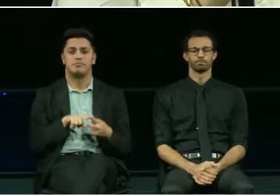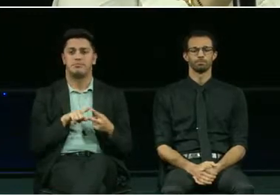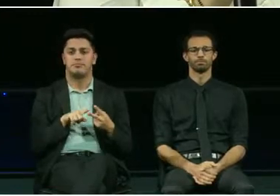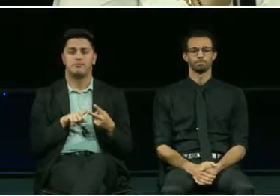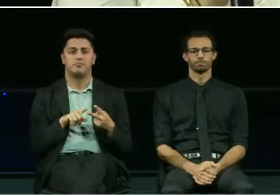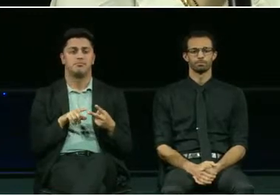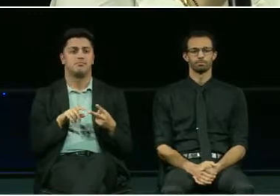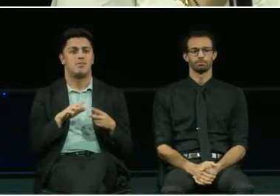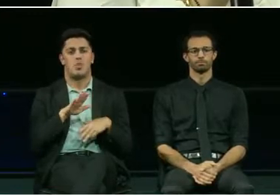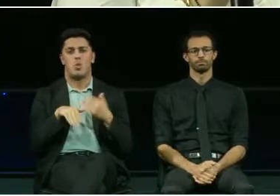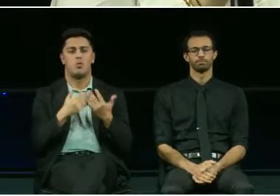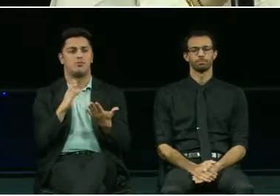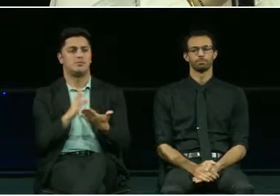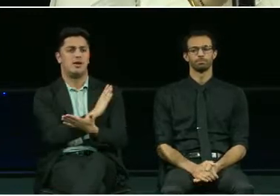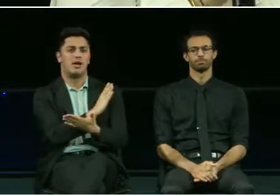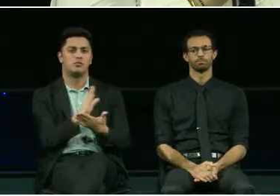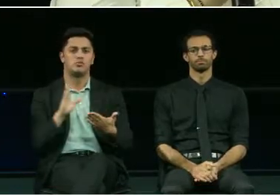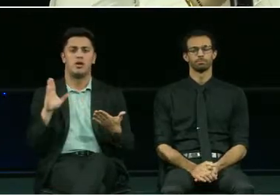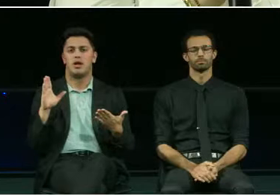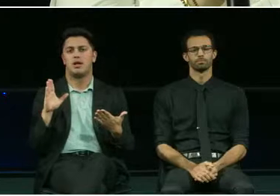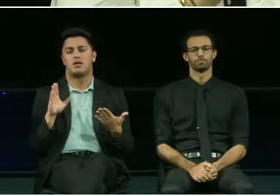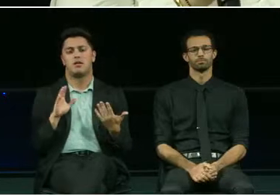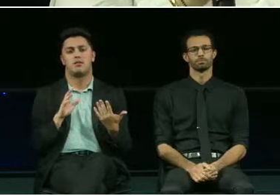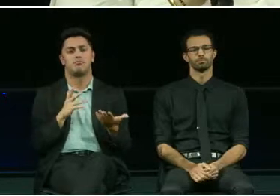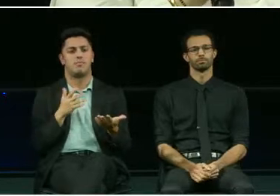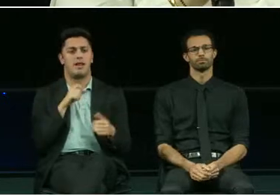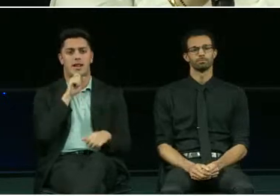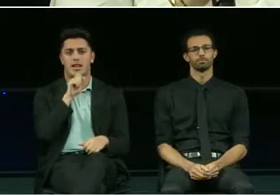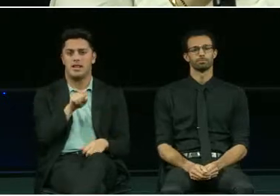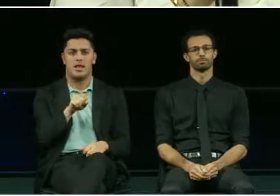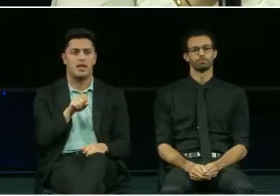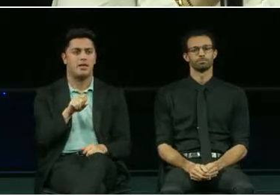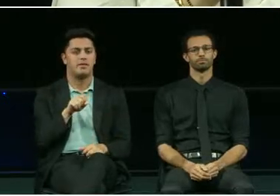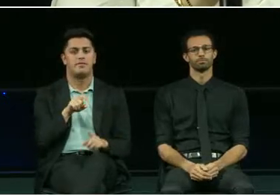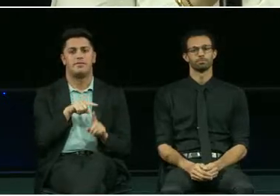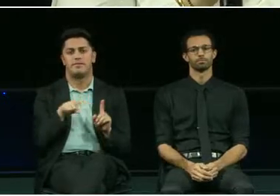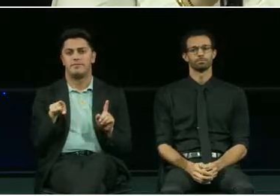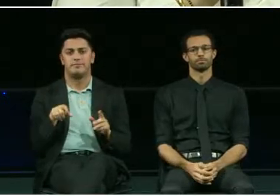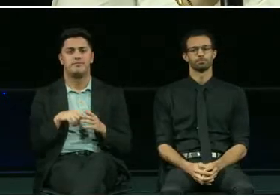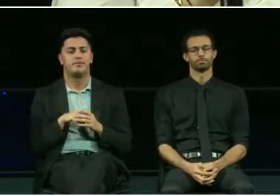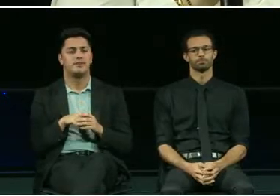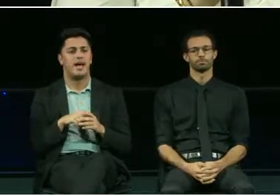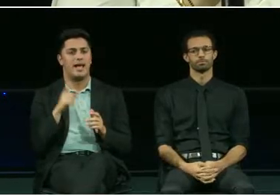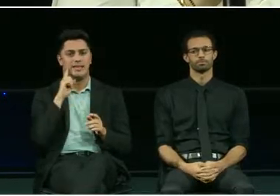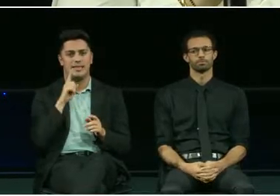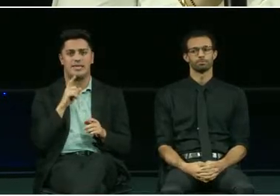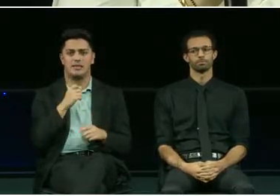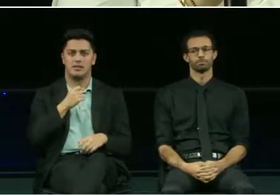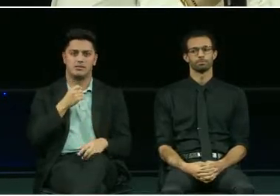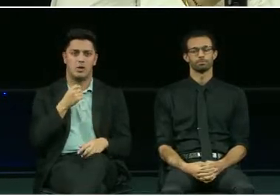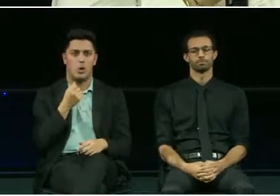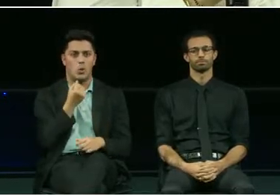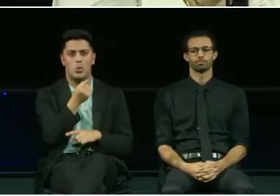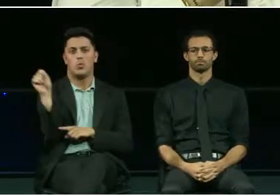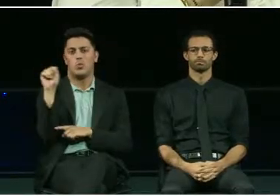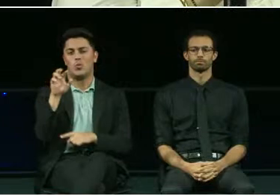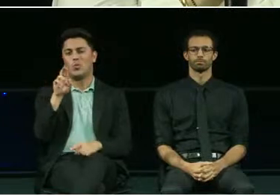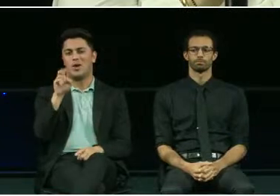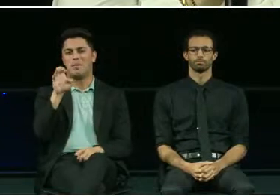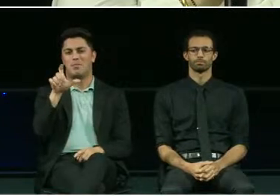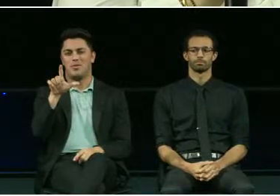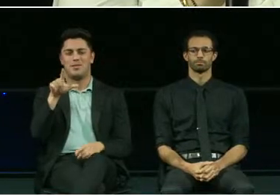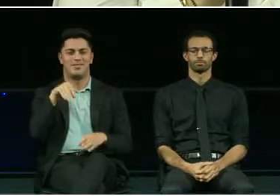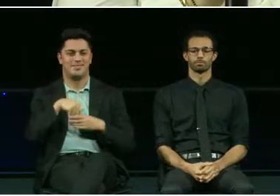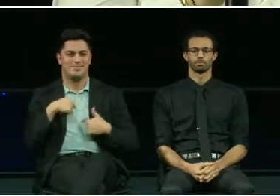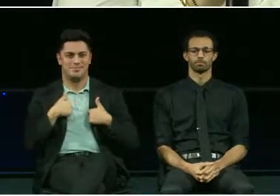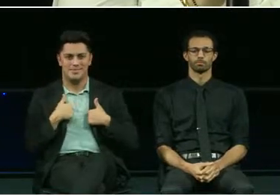And the whole spectrum, I love Act of Killing. I mean, I think there is a rebel inside me which is so